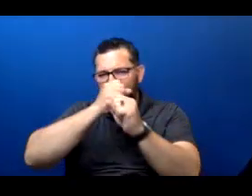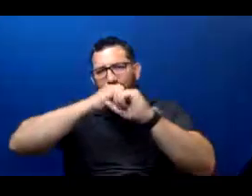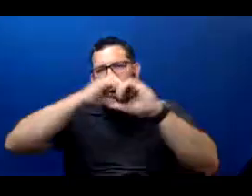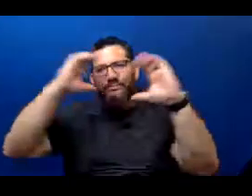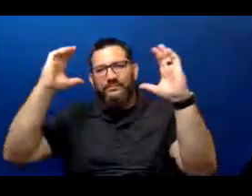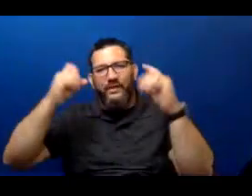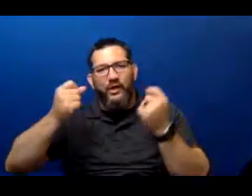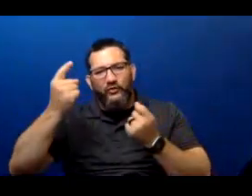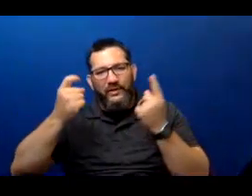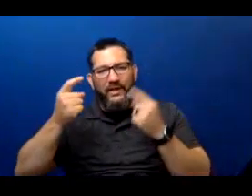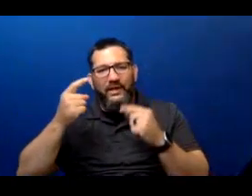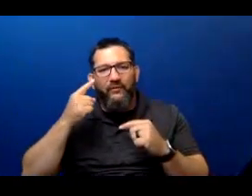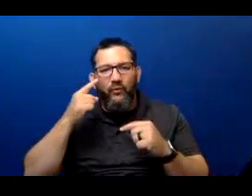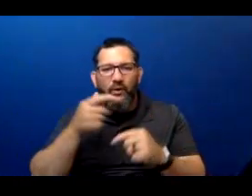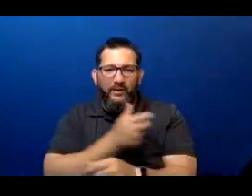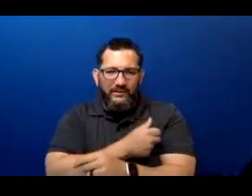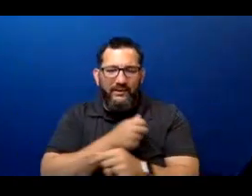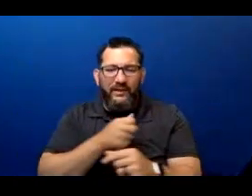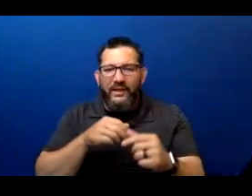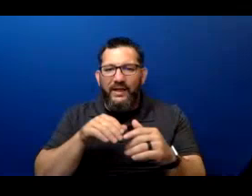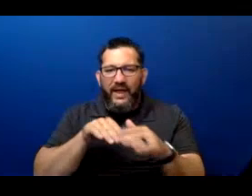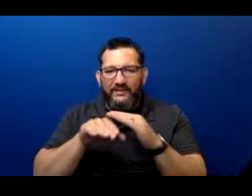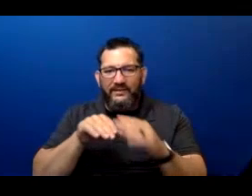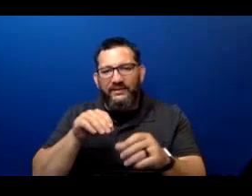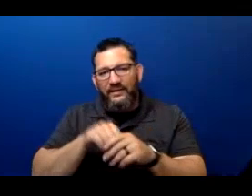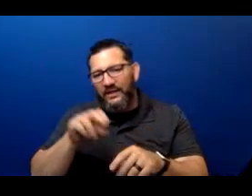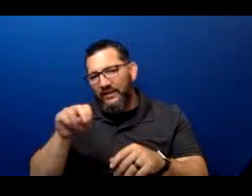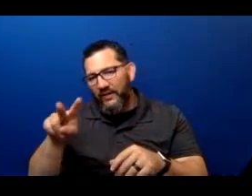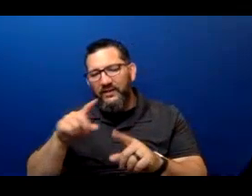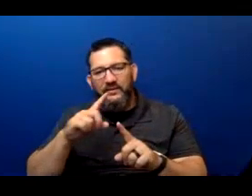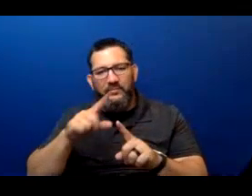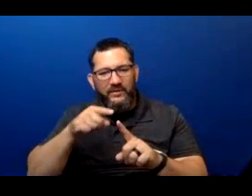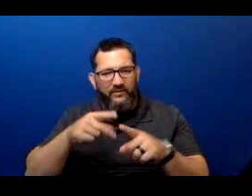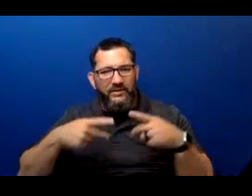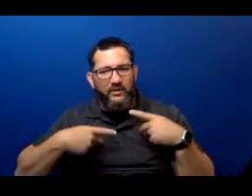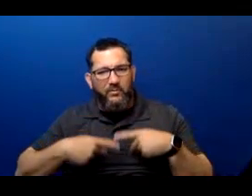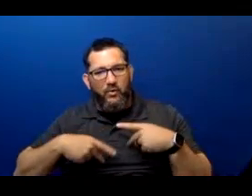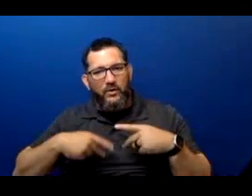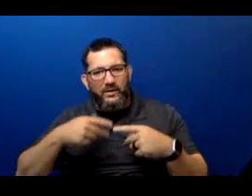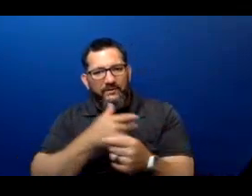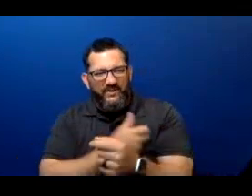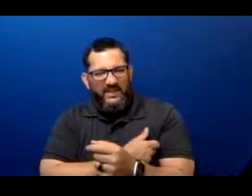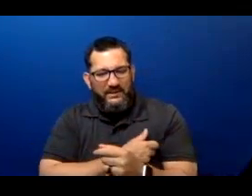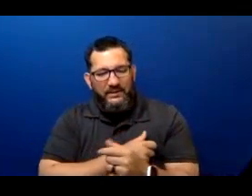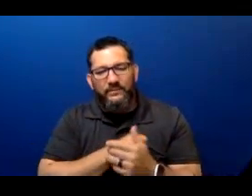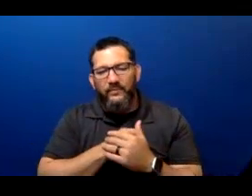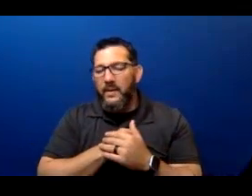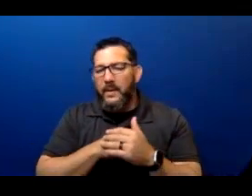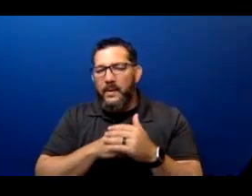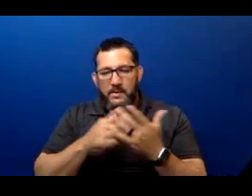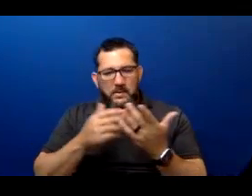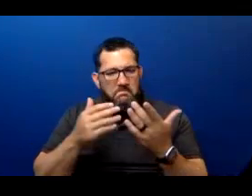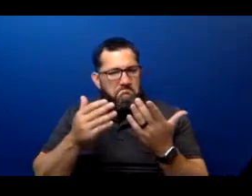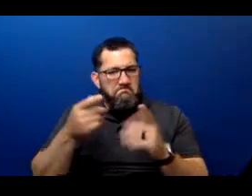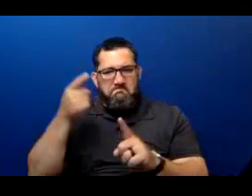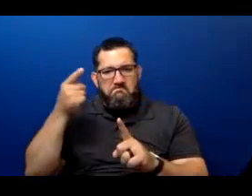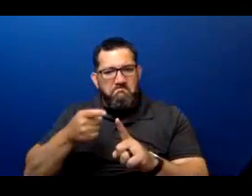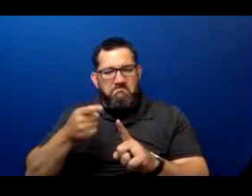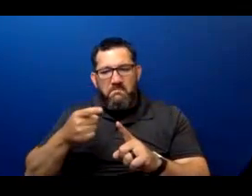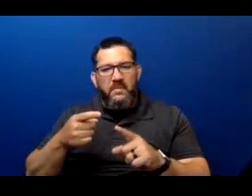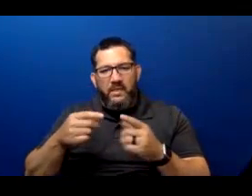in Nevada, again, especially about the pneumonia vaccine. And basically, as part